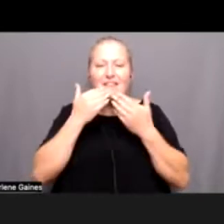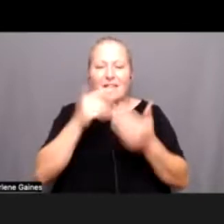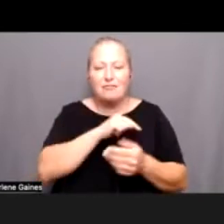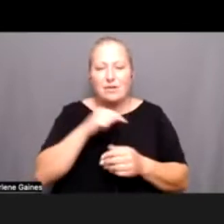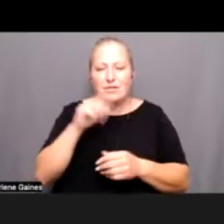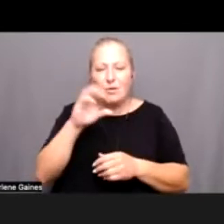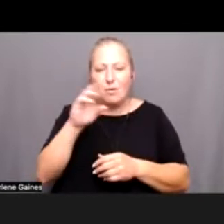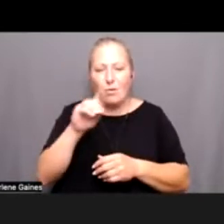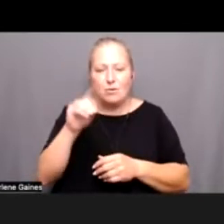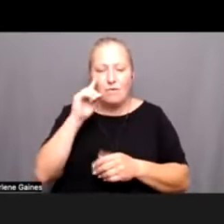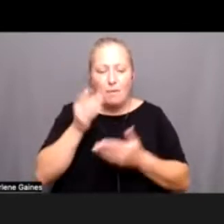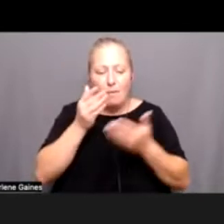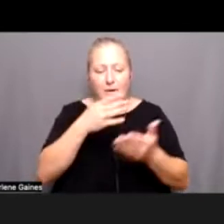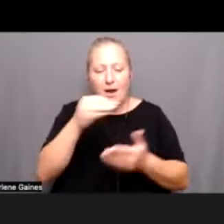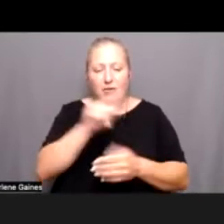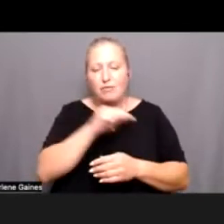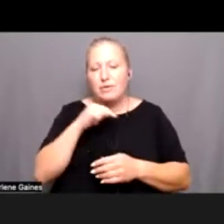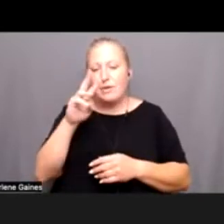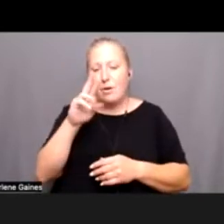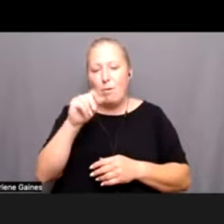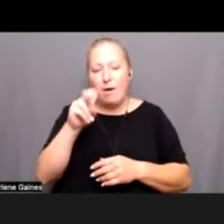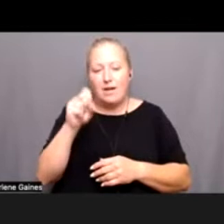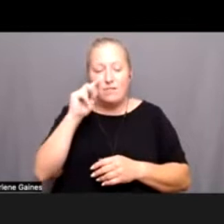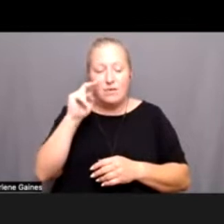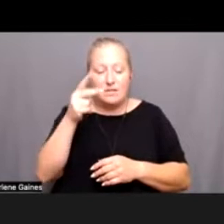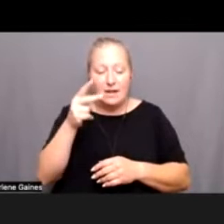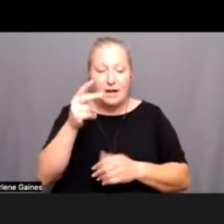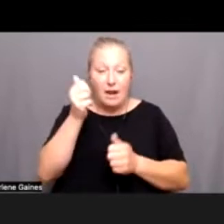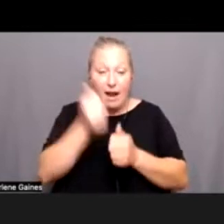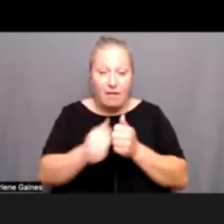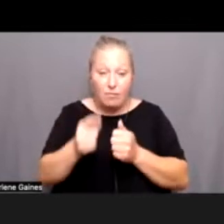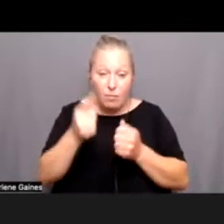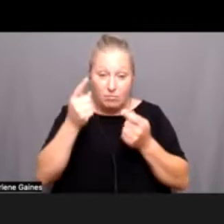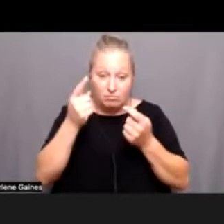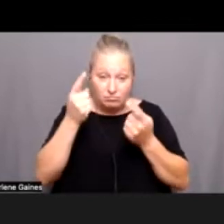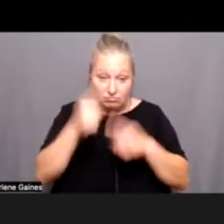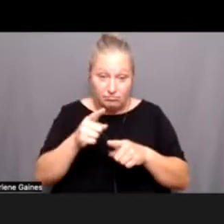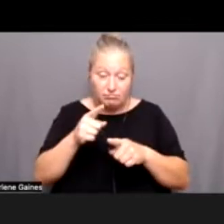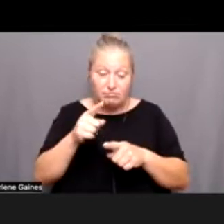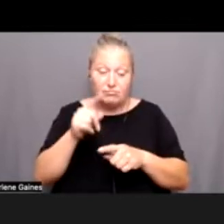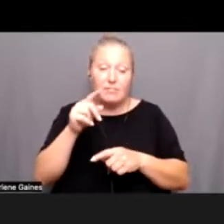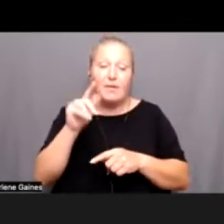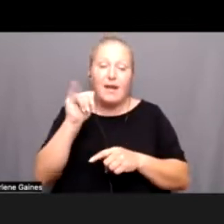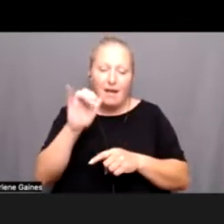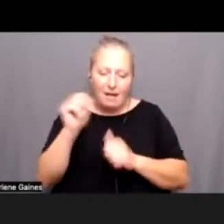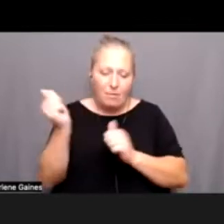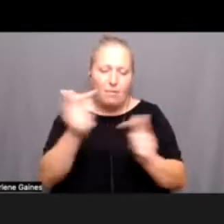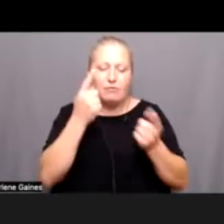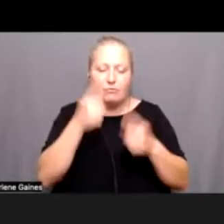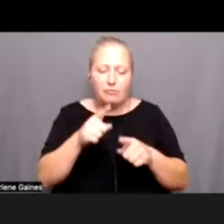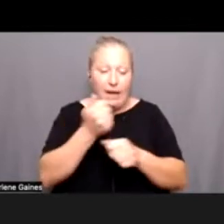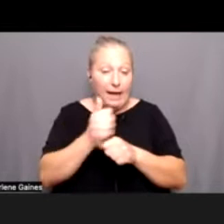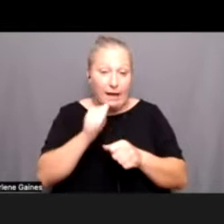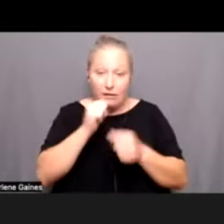Trustee Corzo, for the motion, and Trustee Watkins for the second. All in favor, please unmute and say aye. Aye. Any